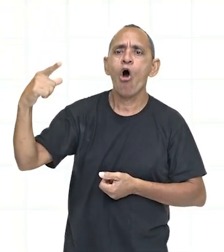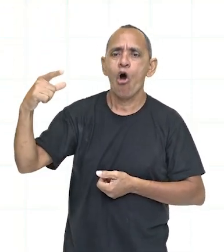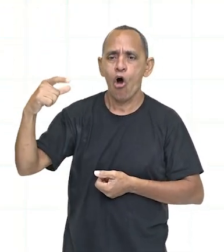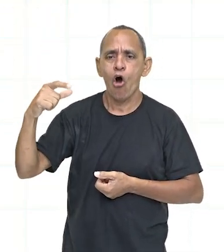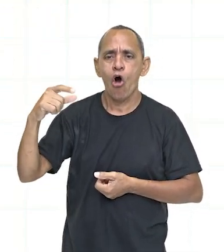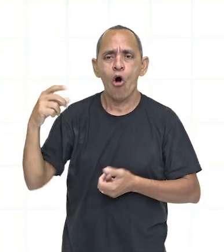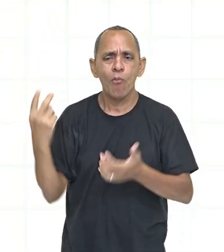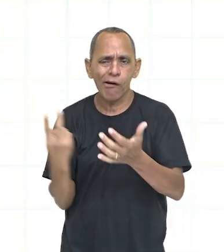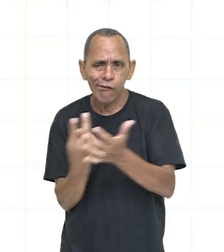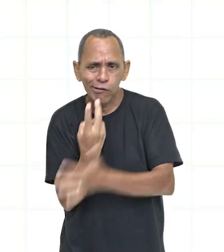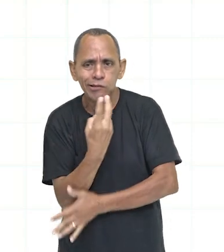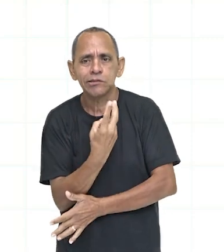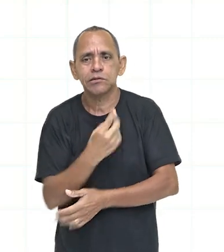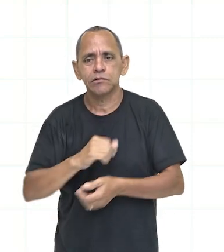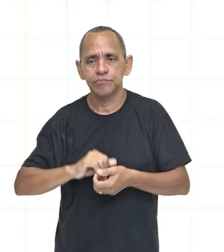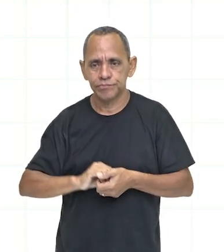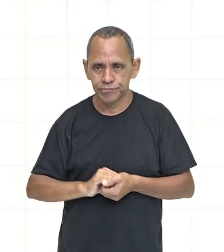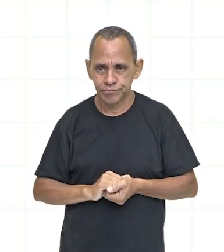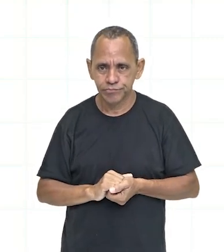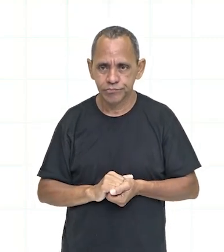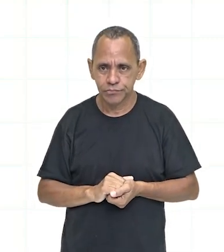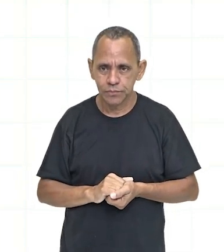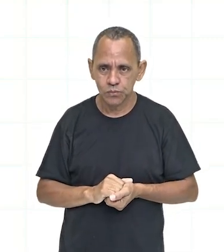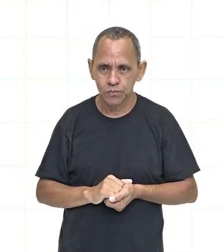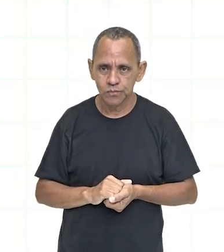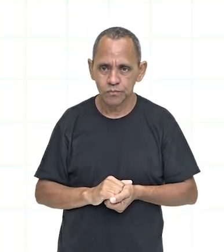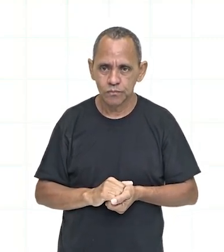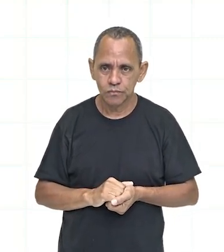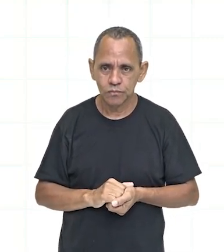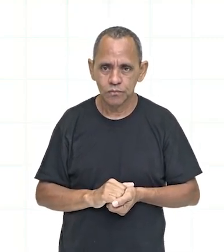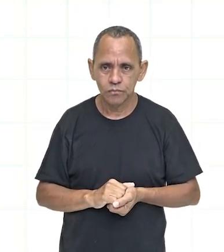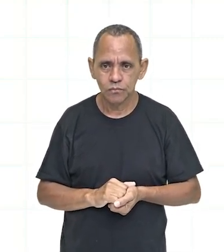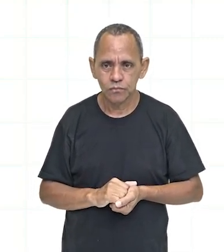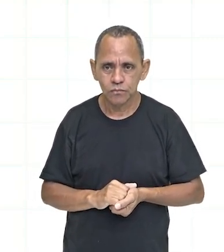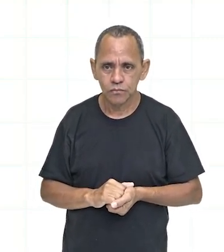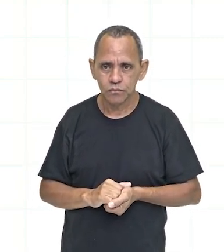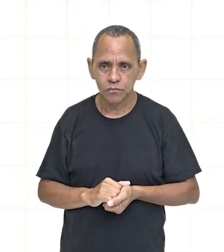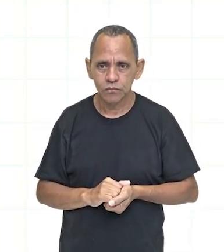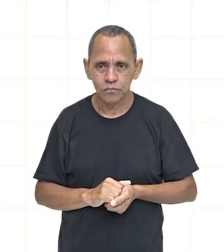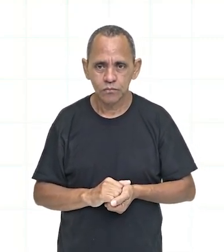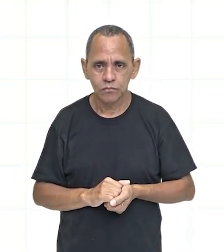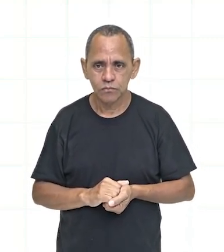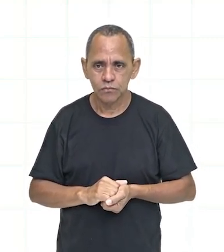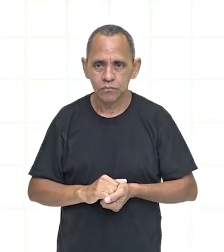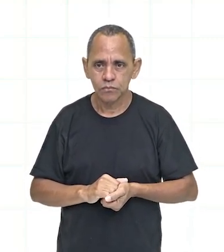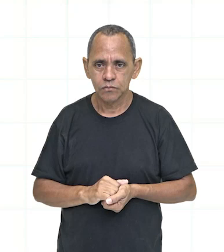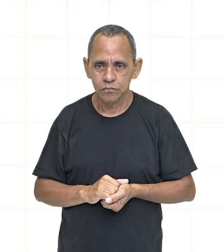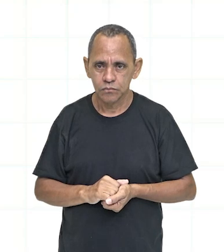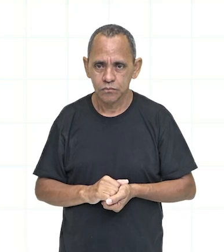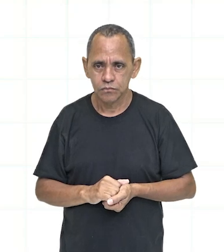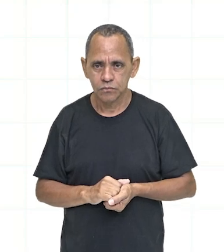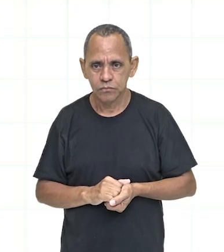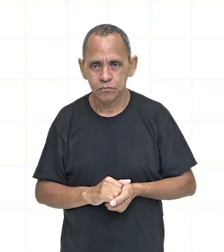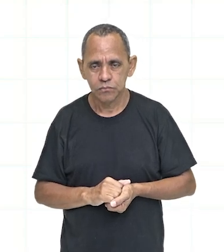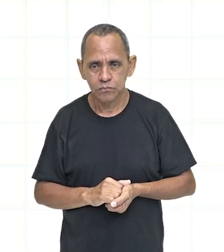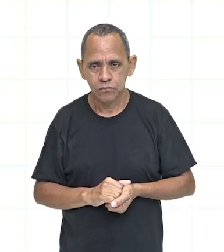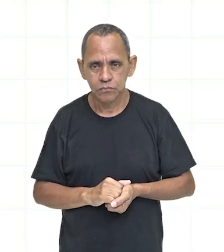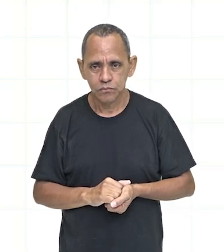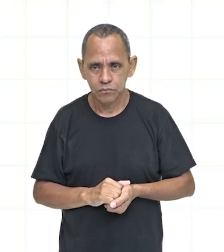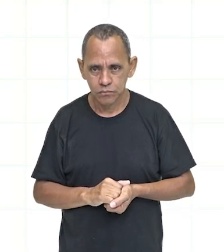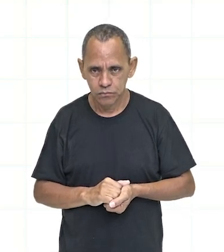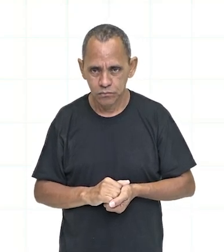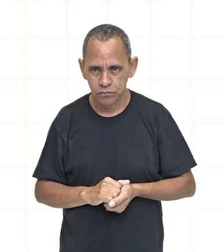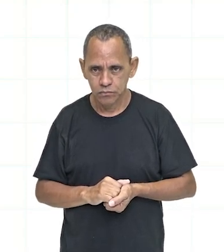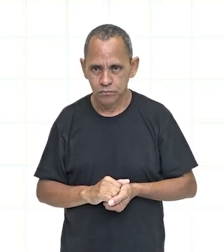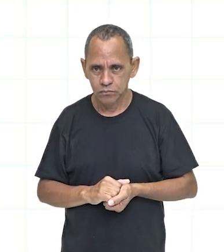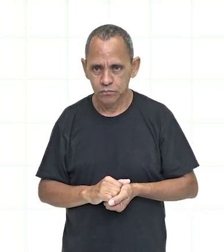aconteça. O verbo happen é acontecer. We've been looking forward to this for weeks, but